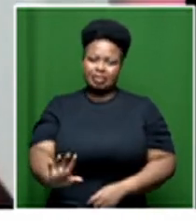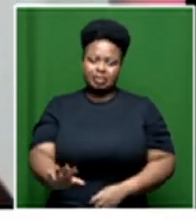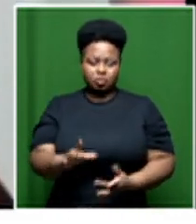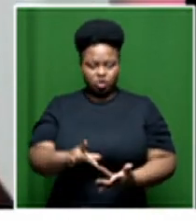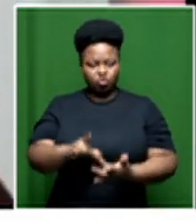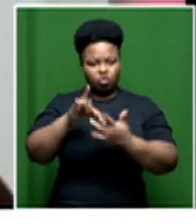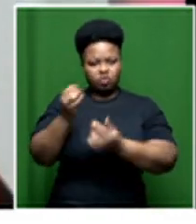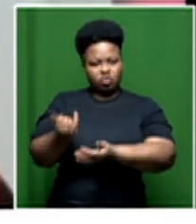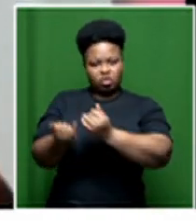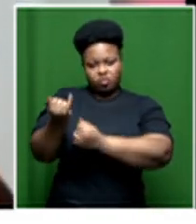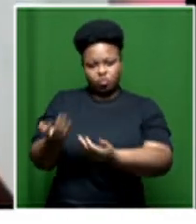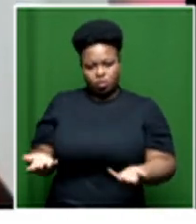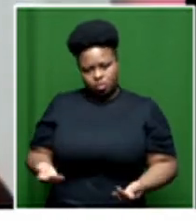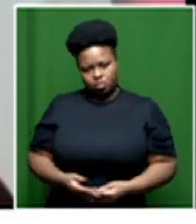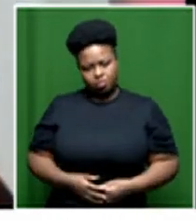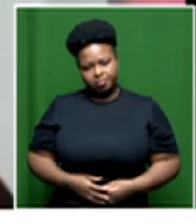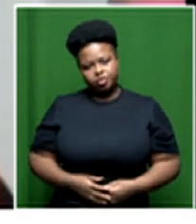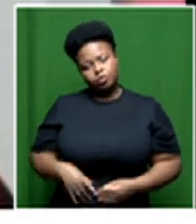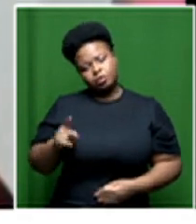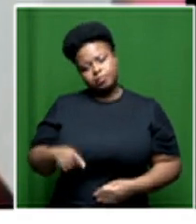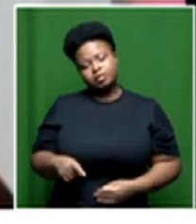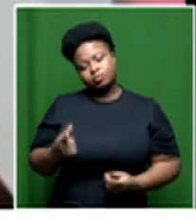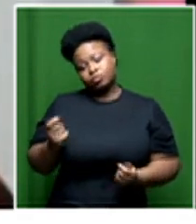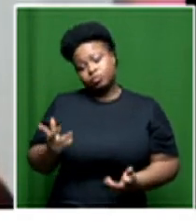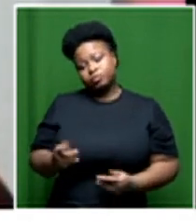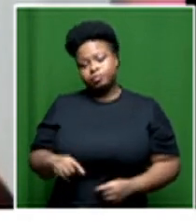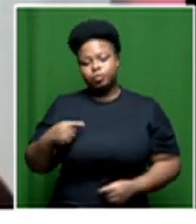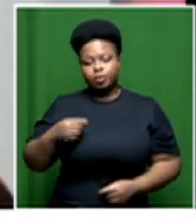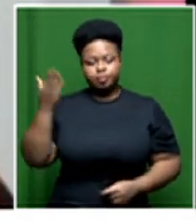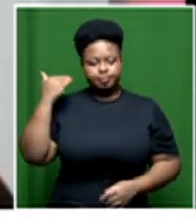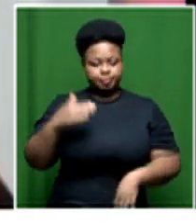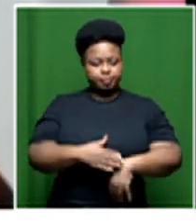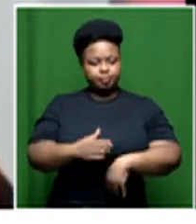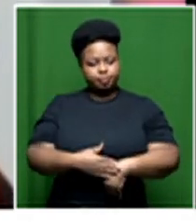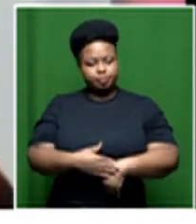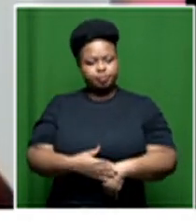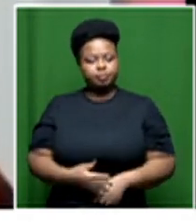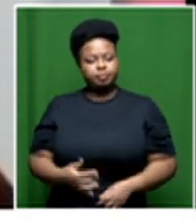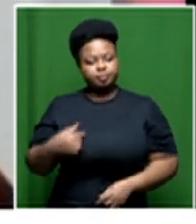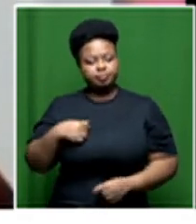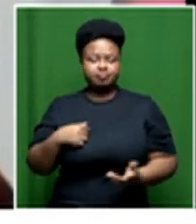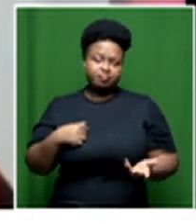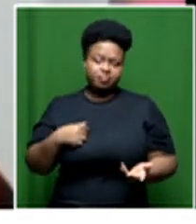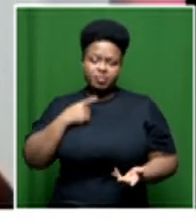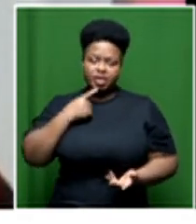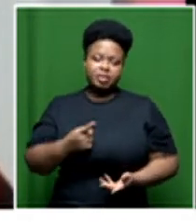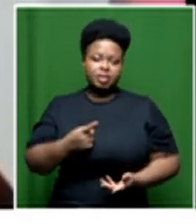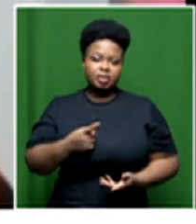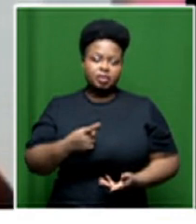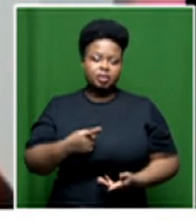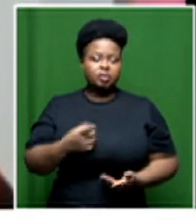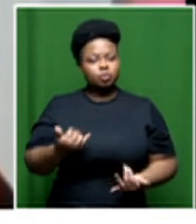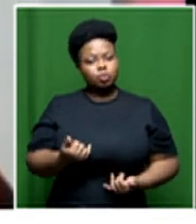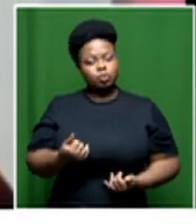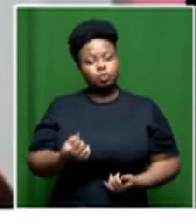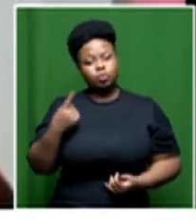to be made. So we'll have to be running to that. As I was saying last time, the key And the secret